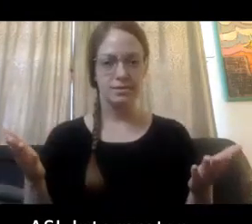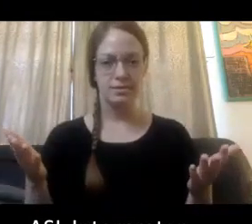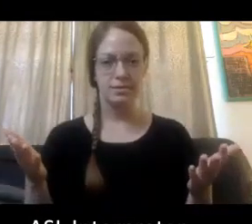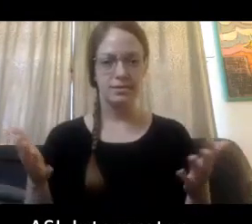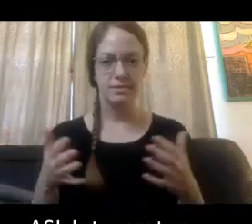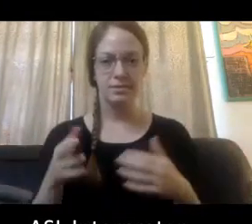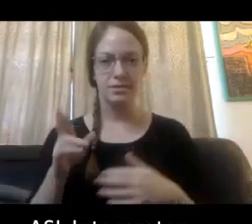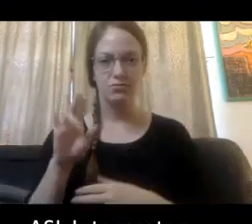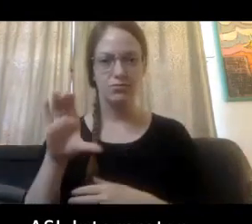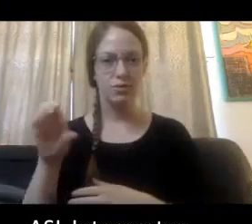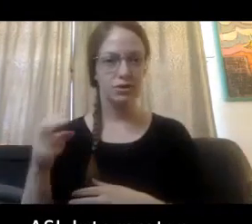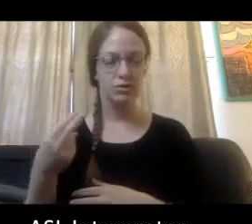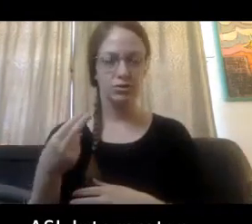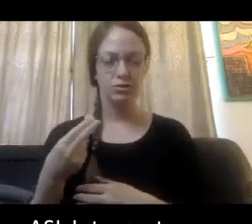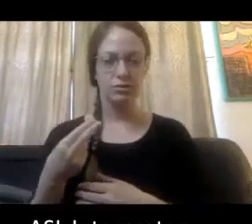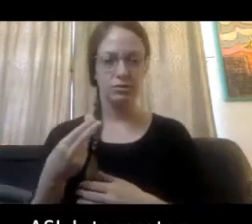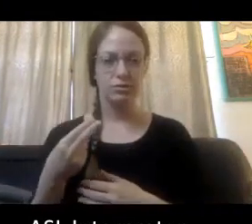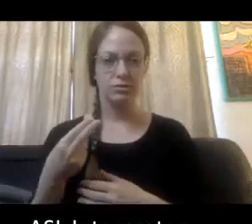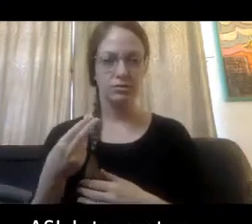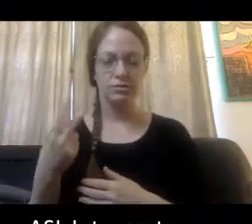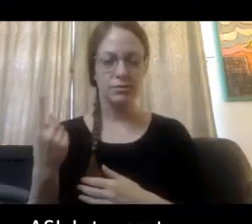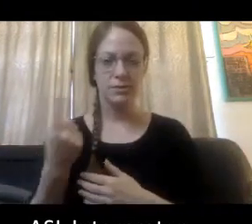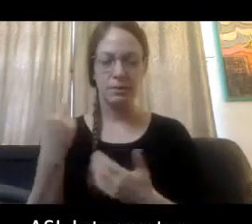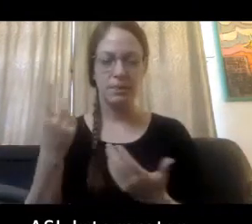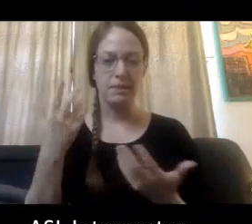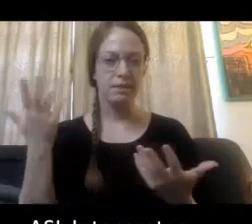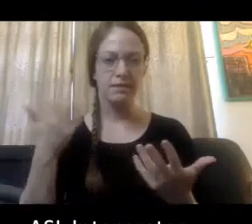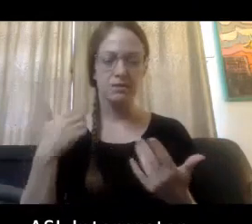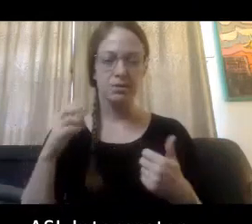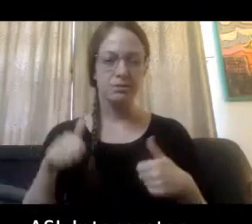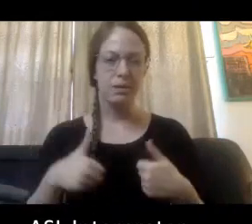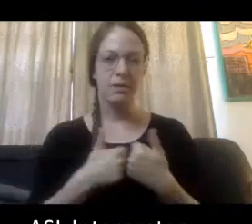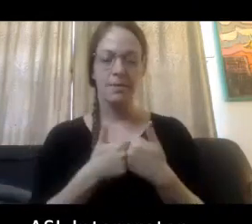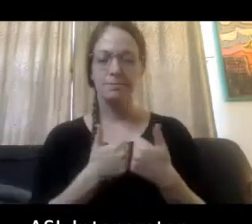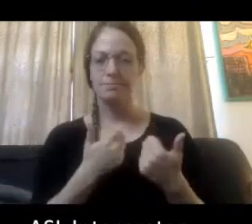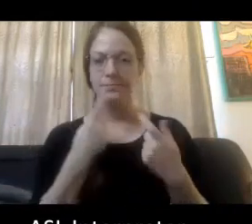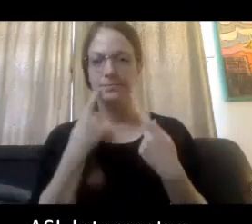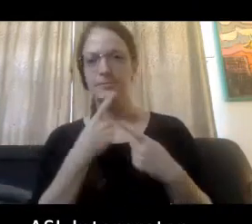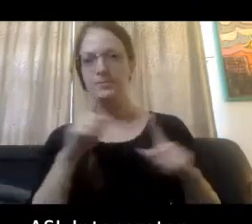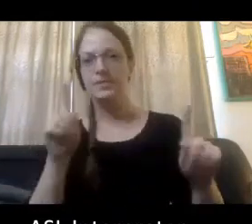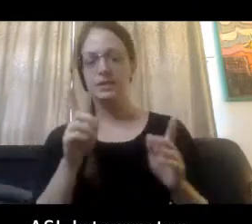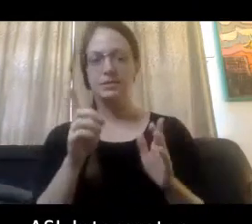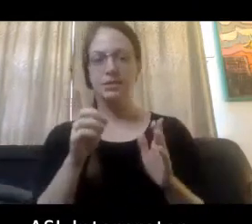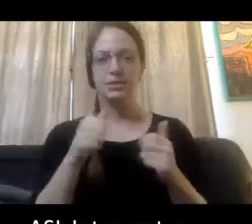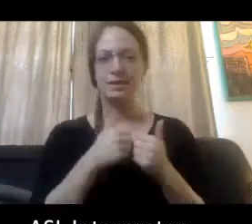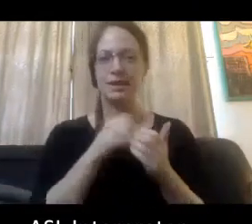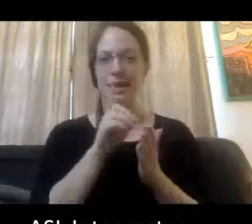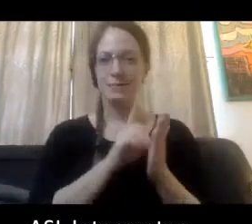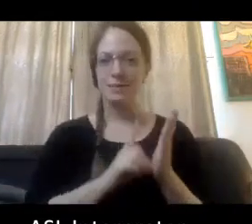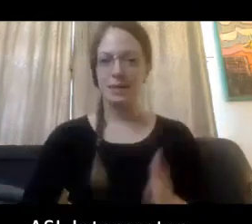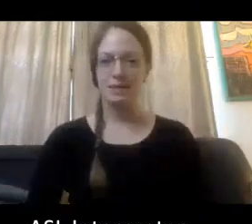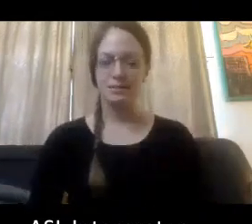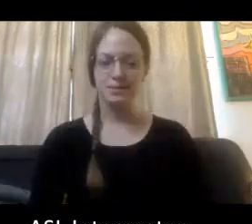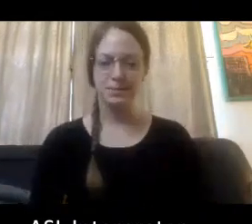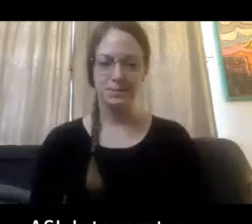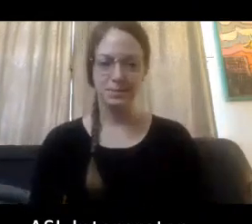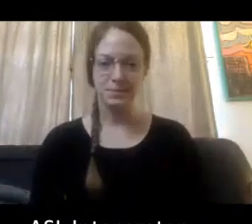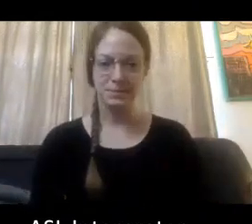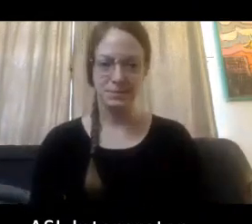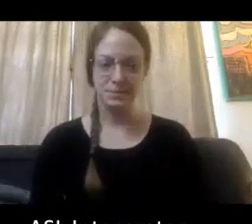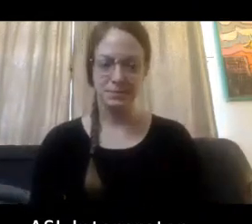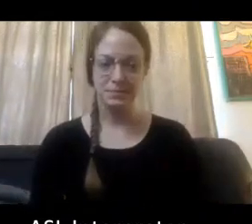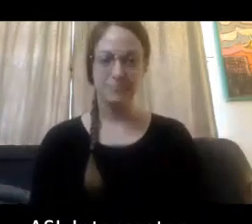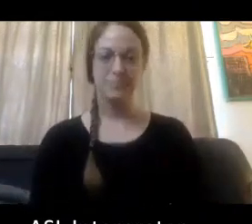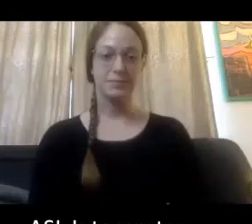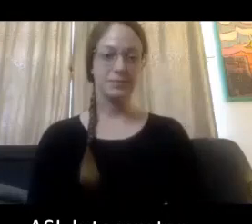Rich, to help with accessible game design? I just found, I mean, our main